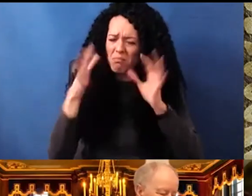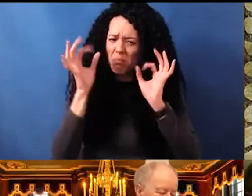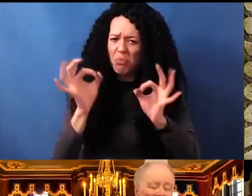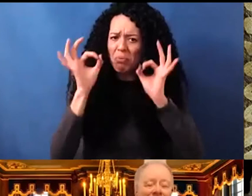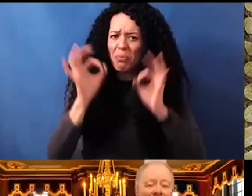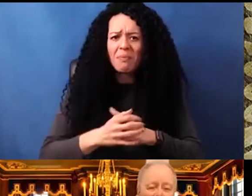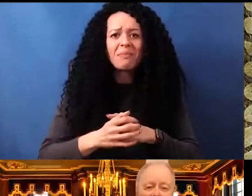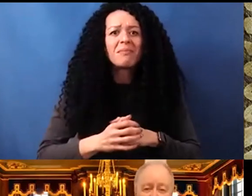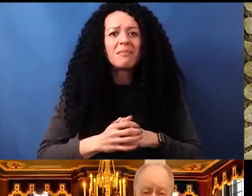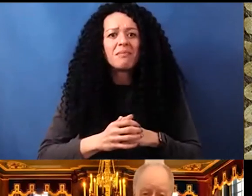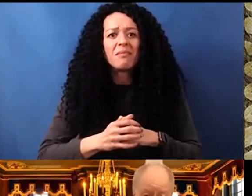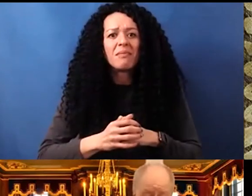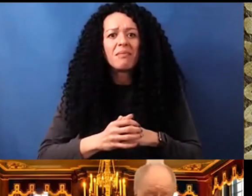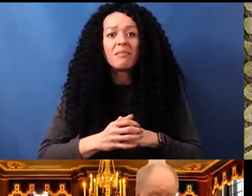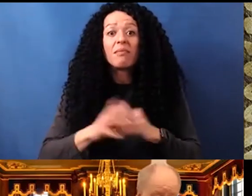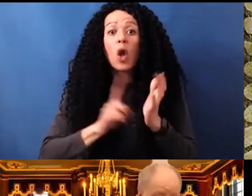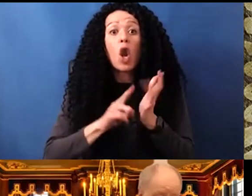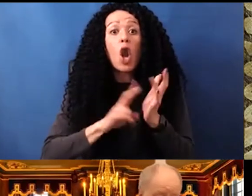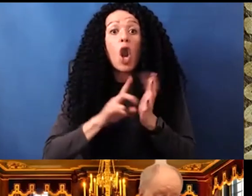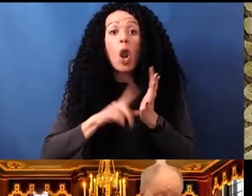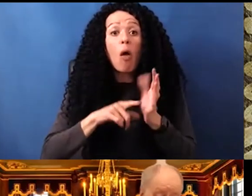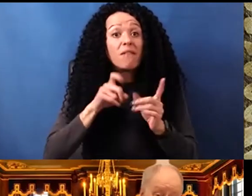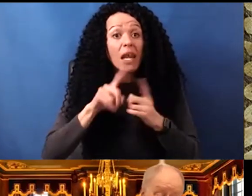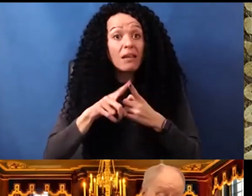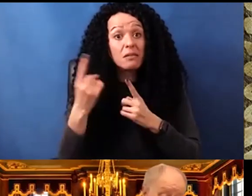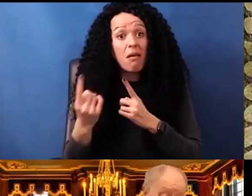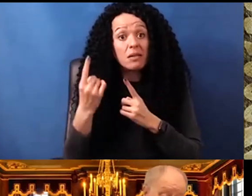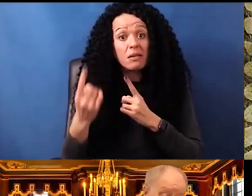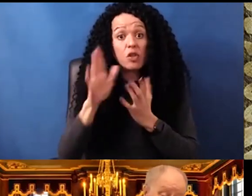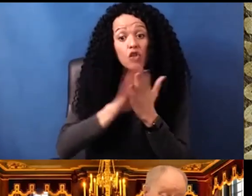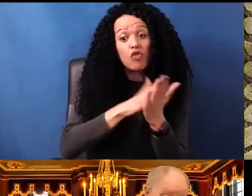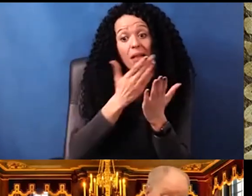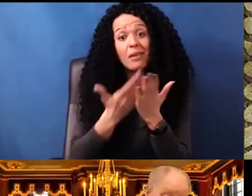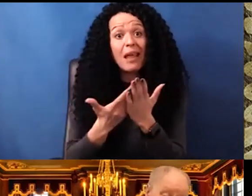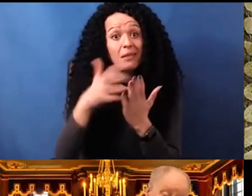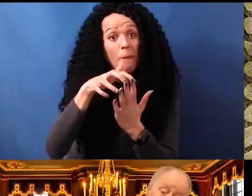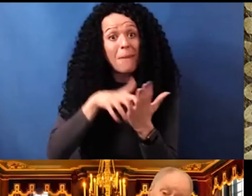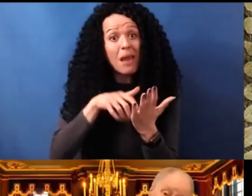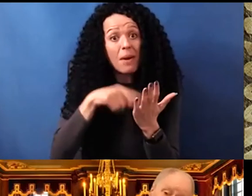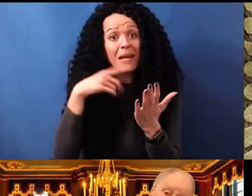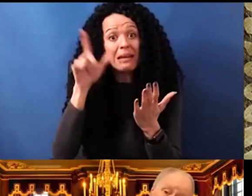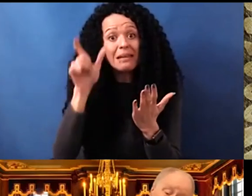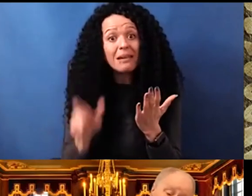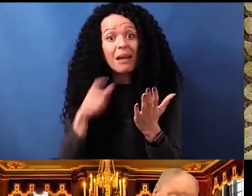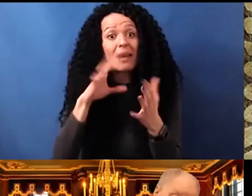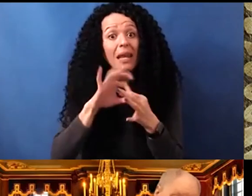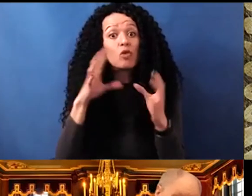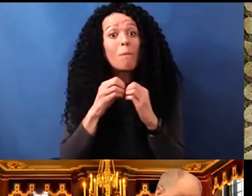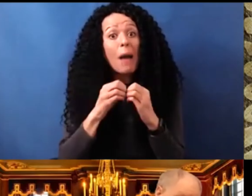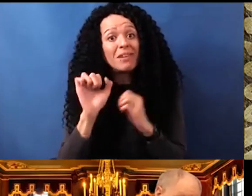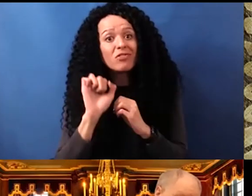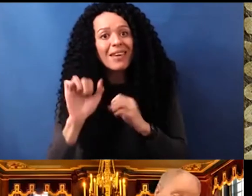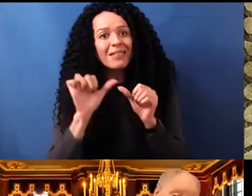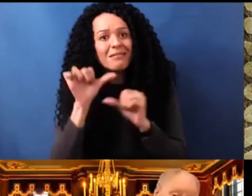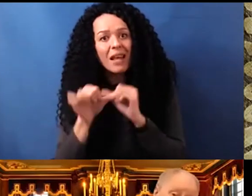accurately. Lovelace later translated a paper in Italian about Babbage's next